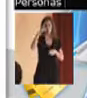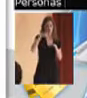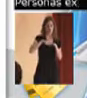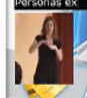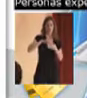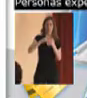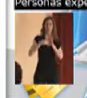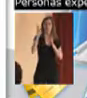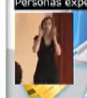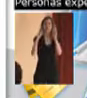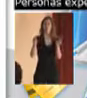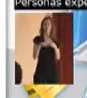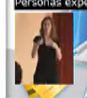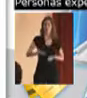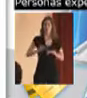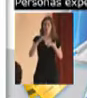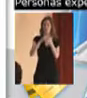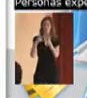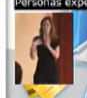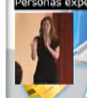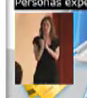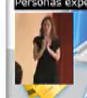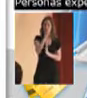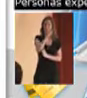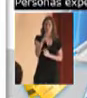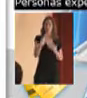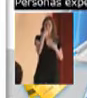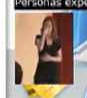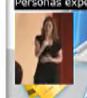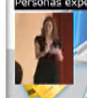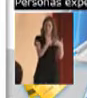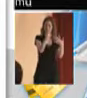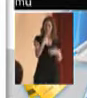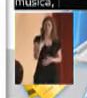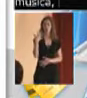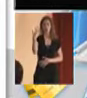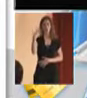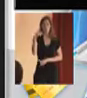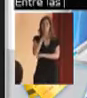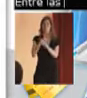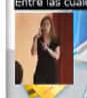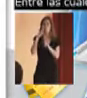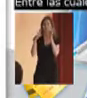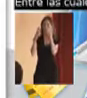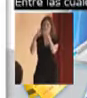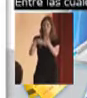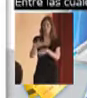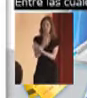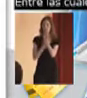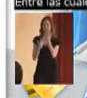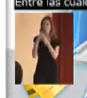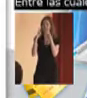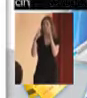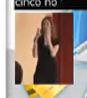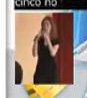in psychology, acoustic engineering, music, technical support, out of which 6 were blind and 5 did not have any